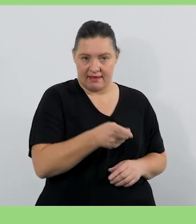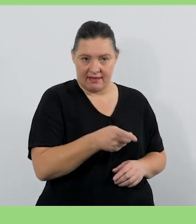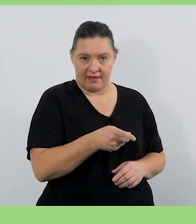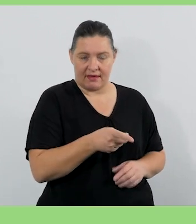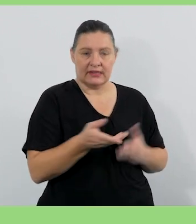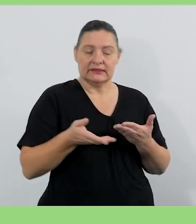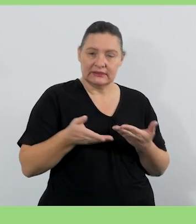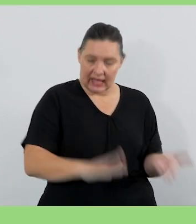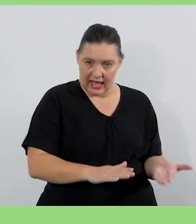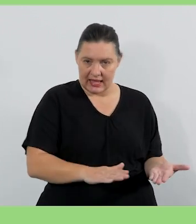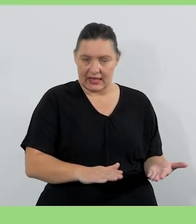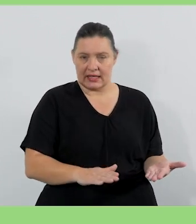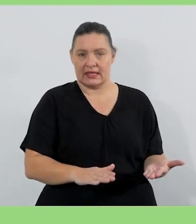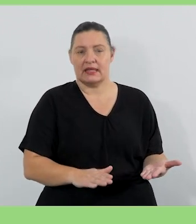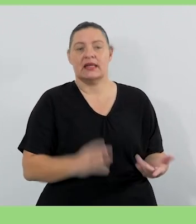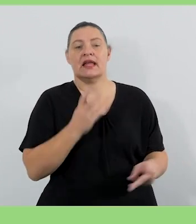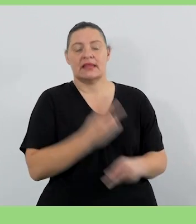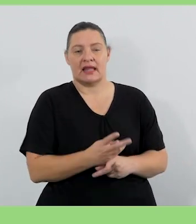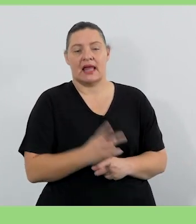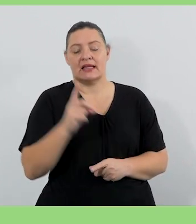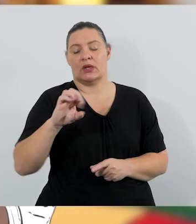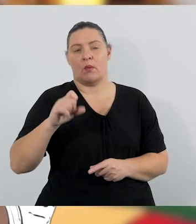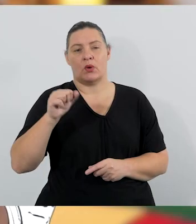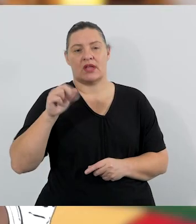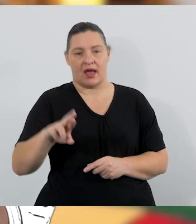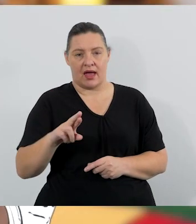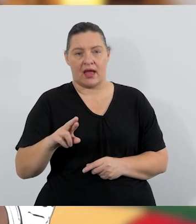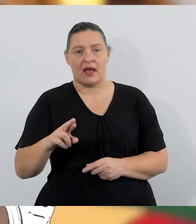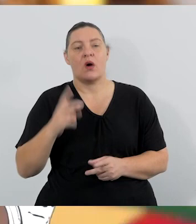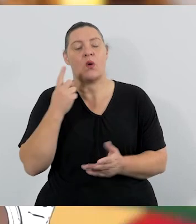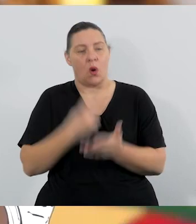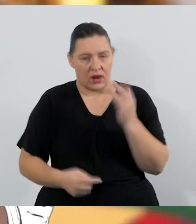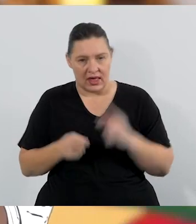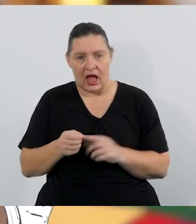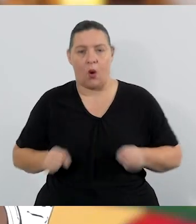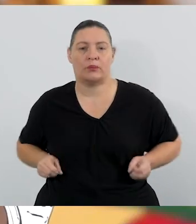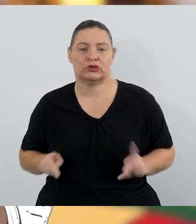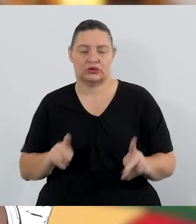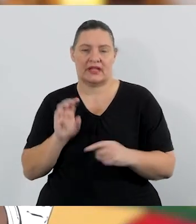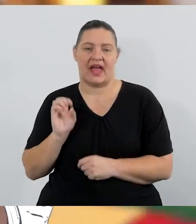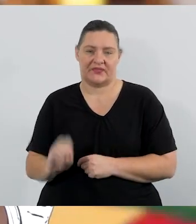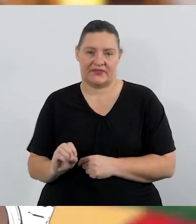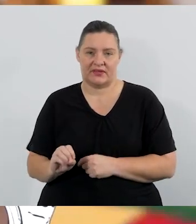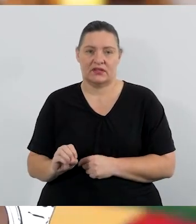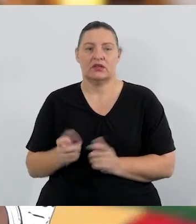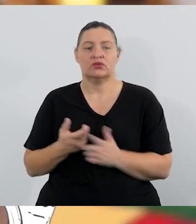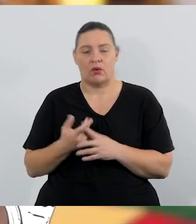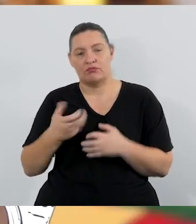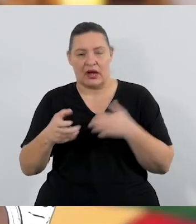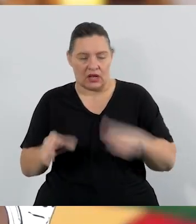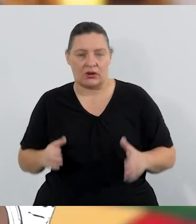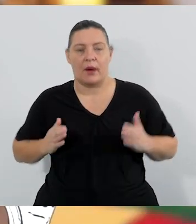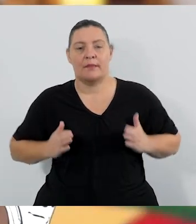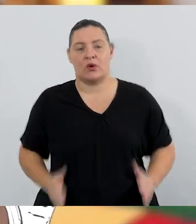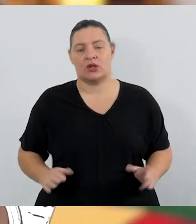could die, and then the decomposers only then will have the opportunity to break